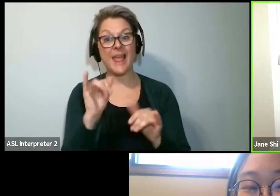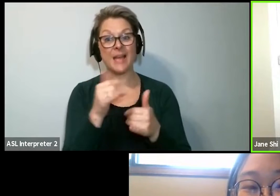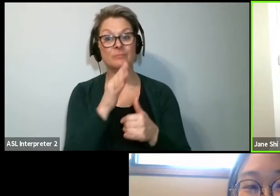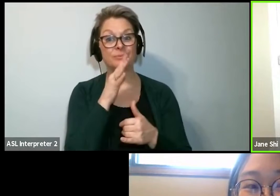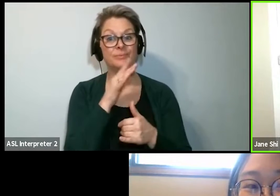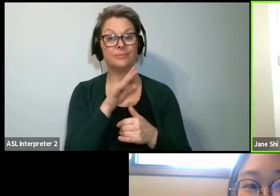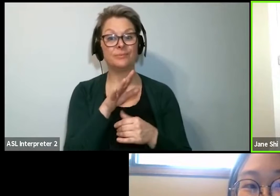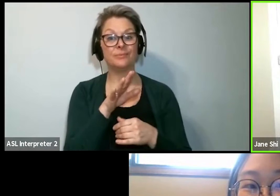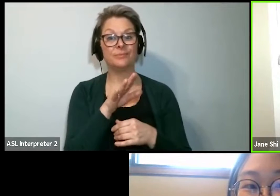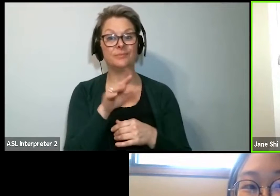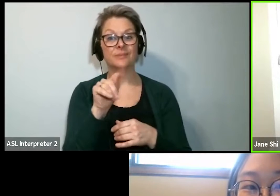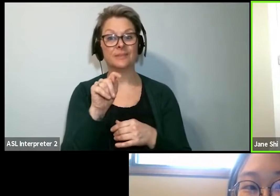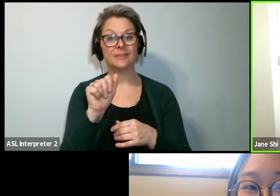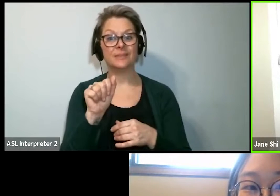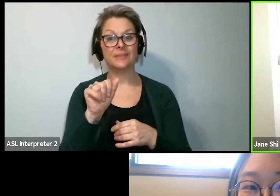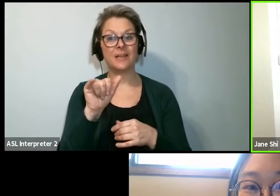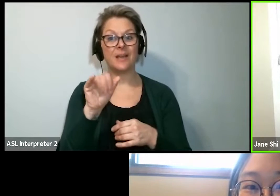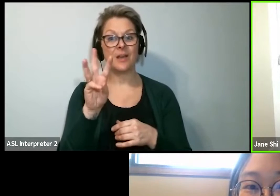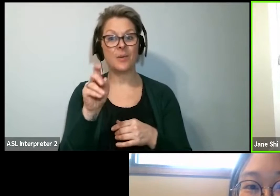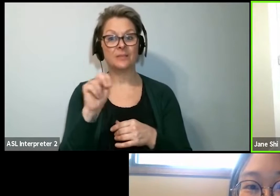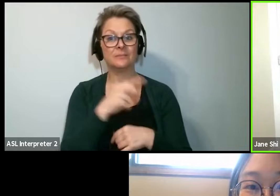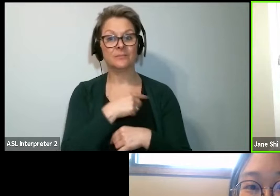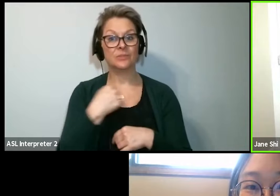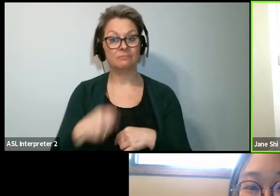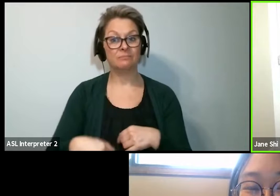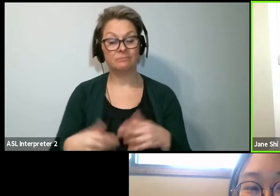What about